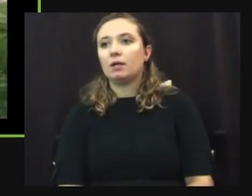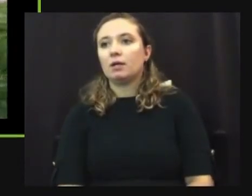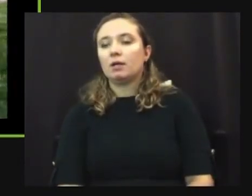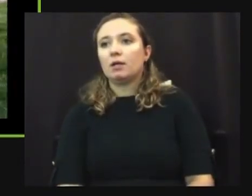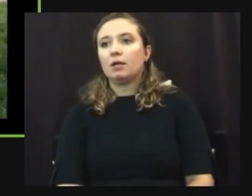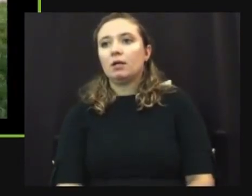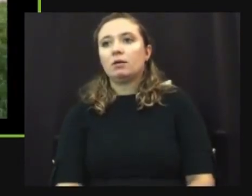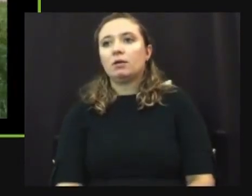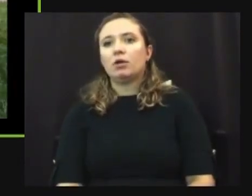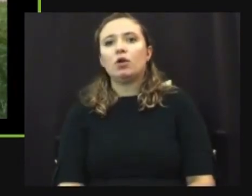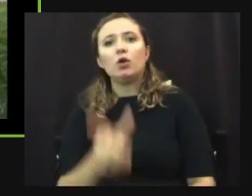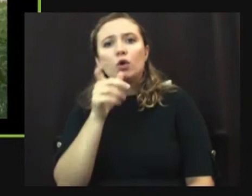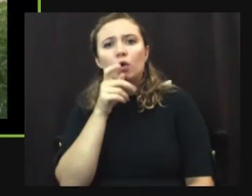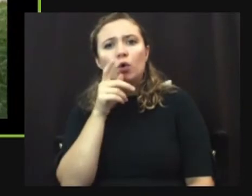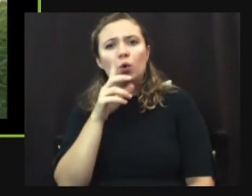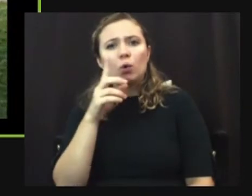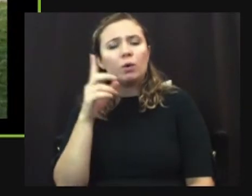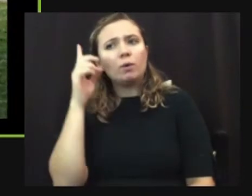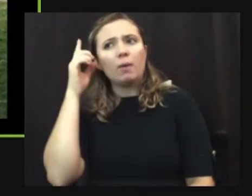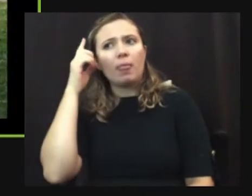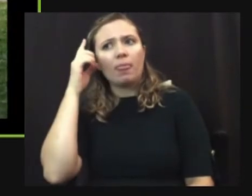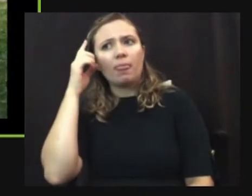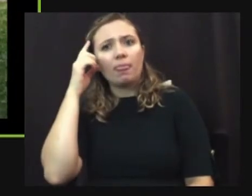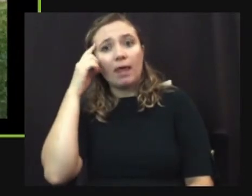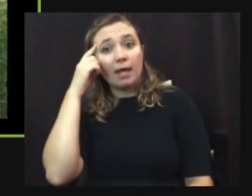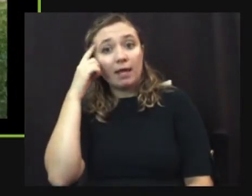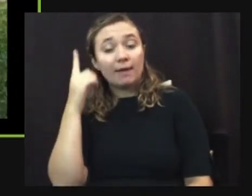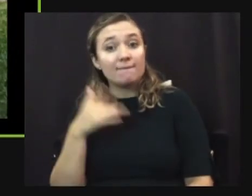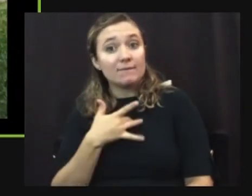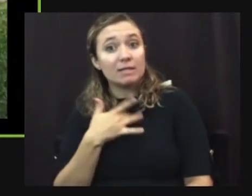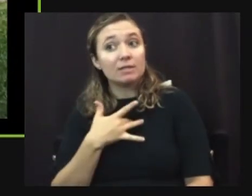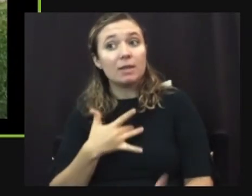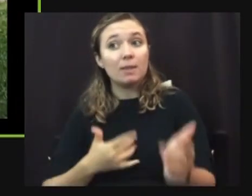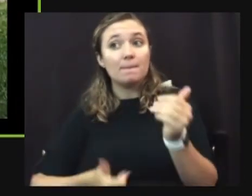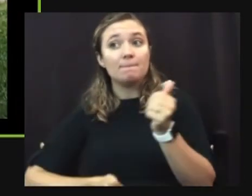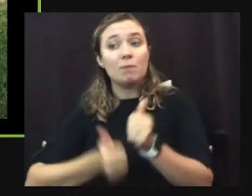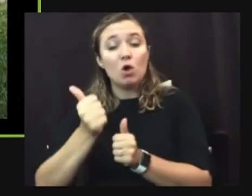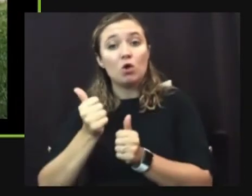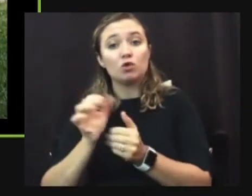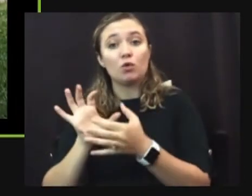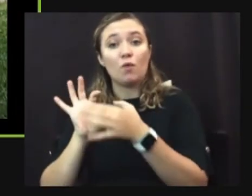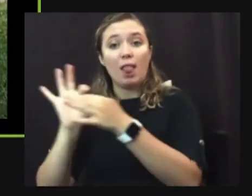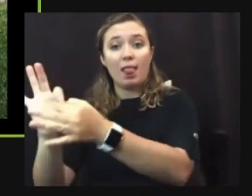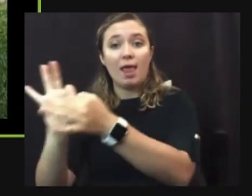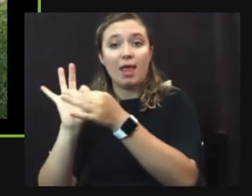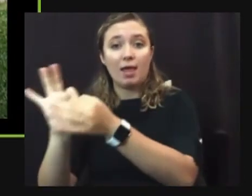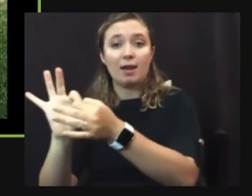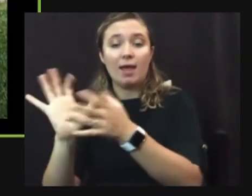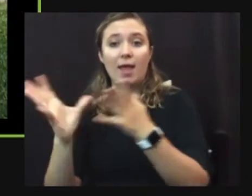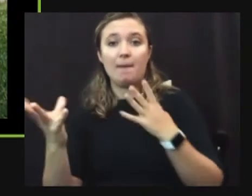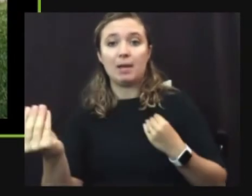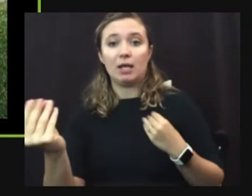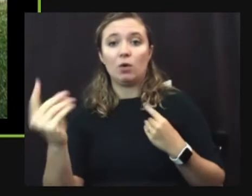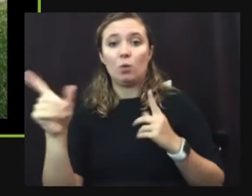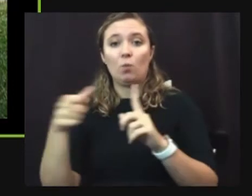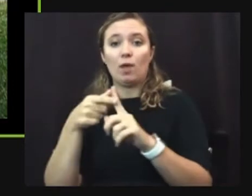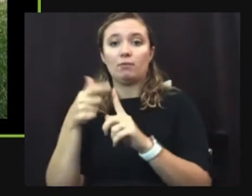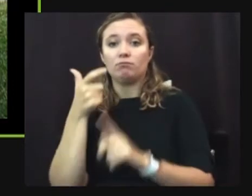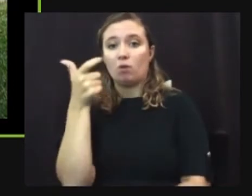So who do you think feels the most relational empathy seeing this